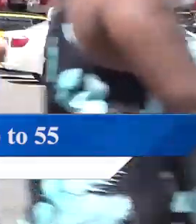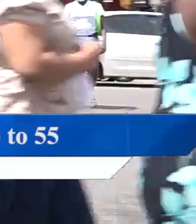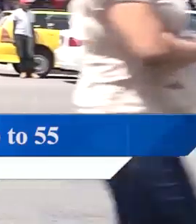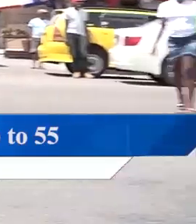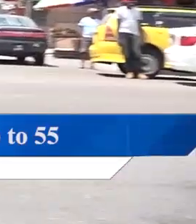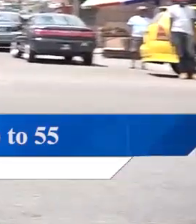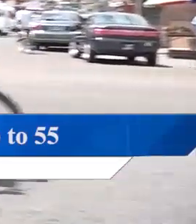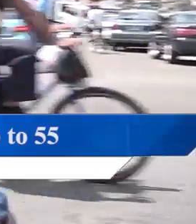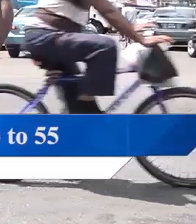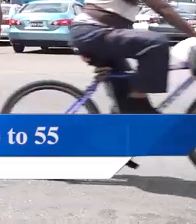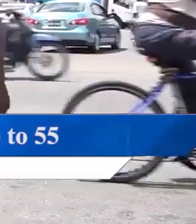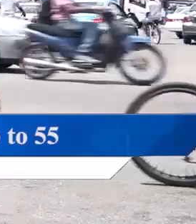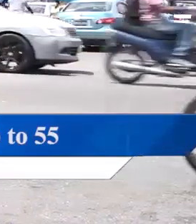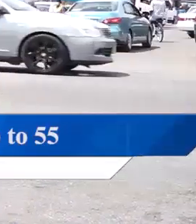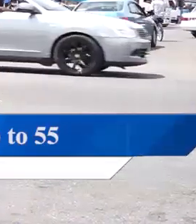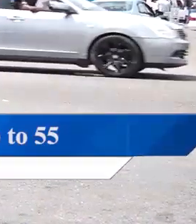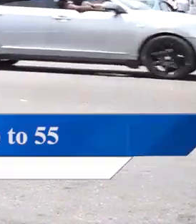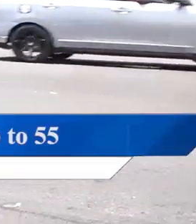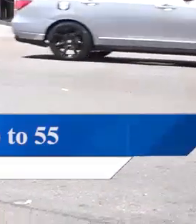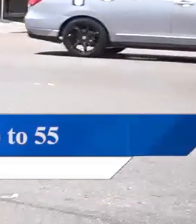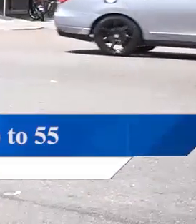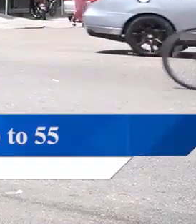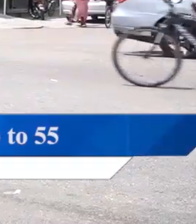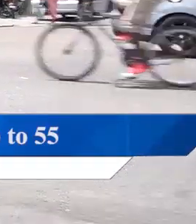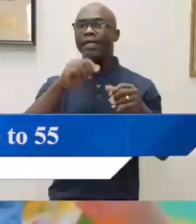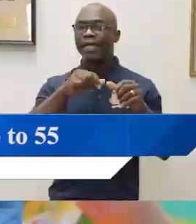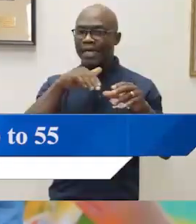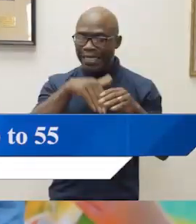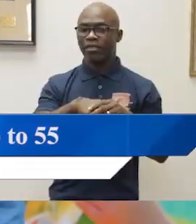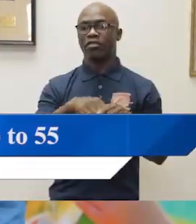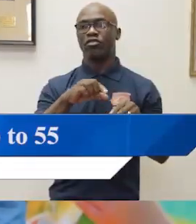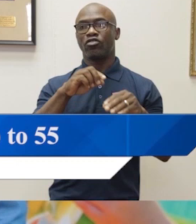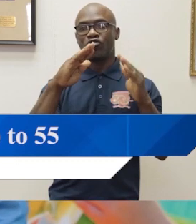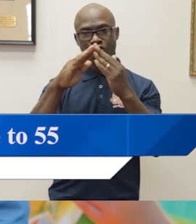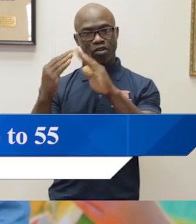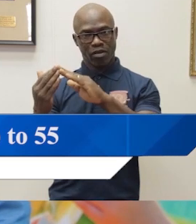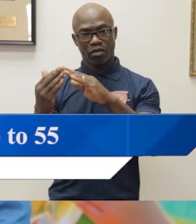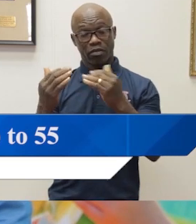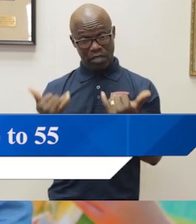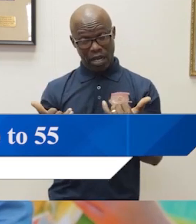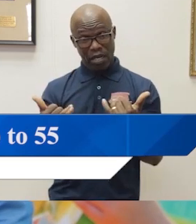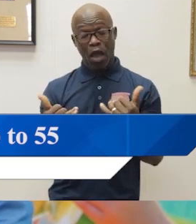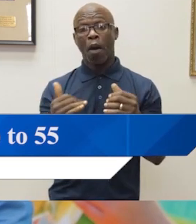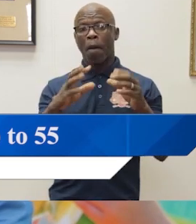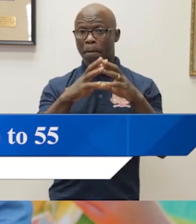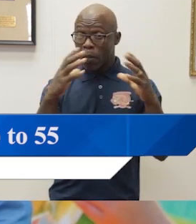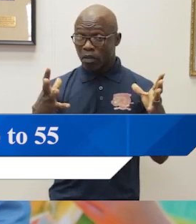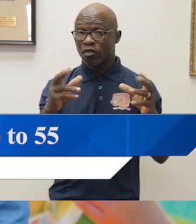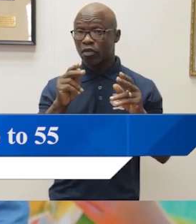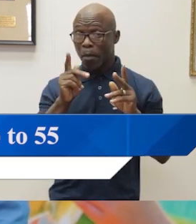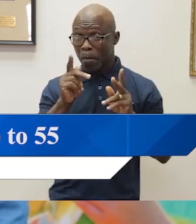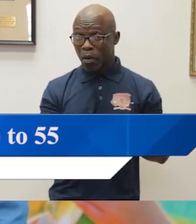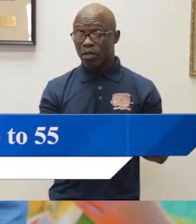in Georgetown. The majority of those who tested positive are males. To date, most of those who tested